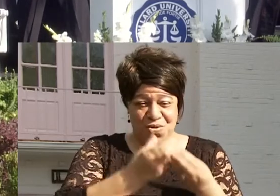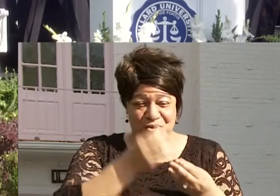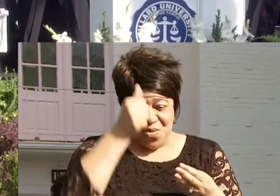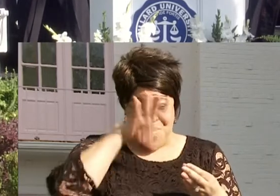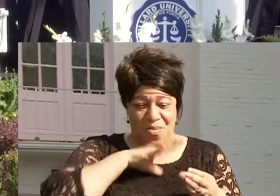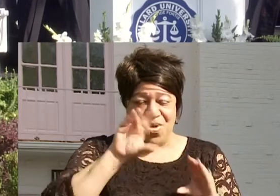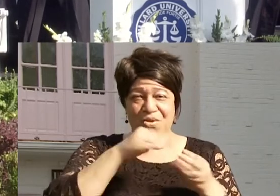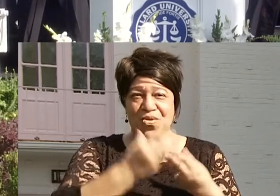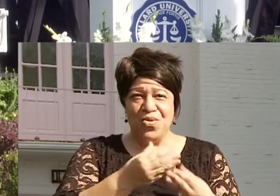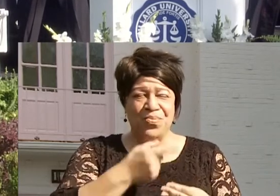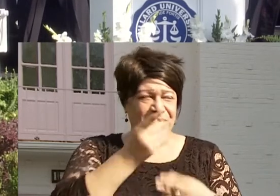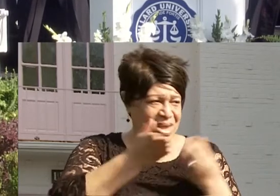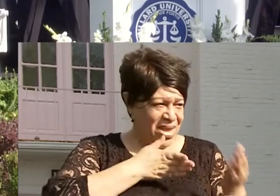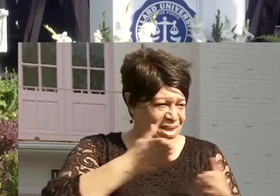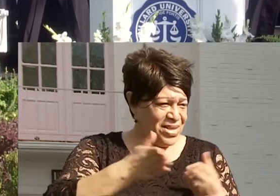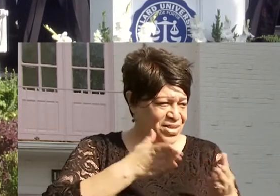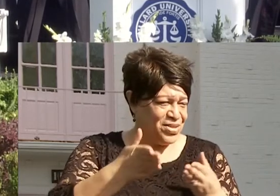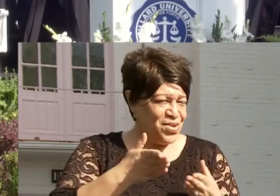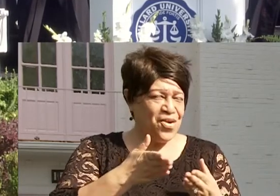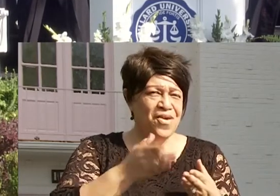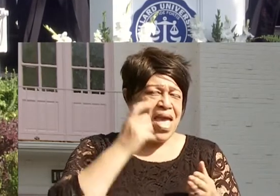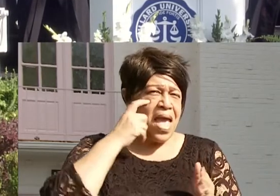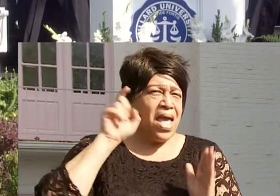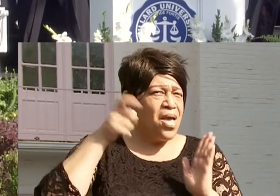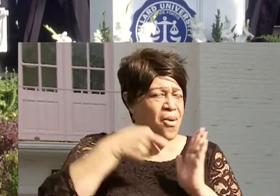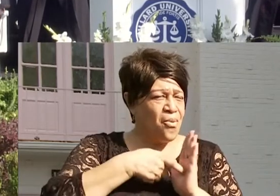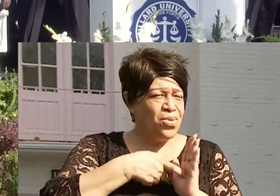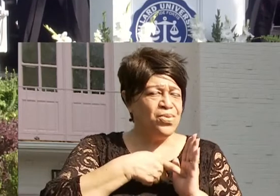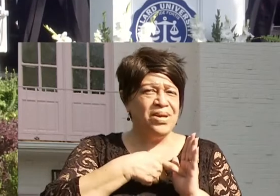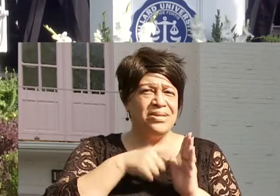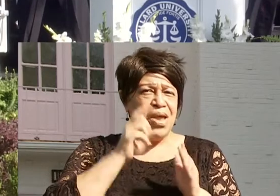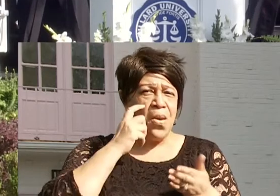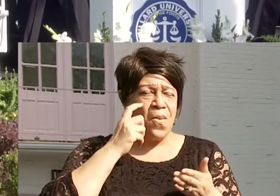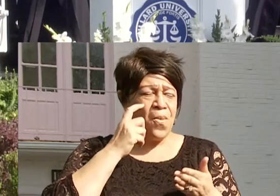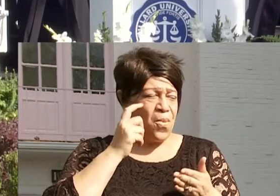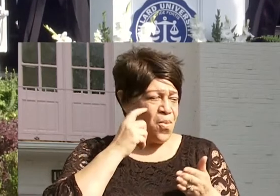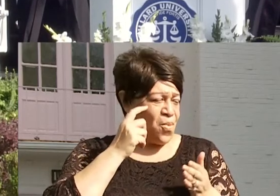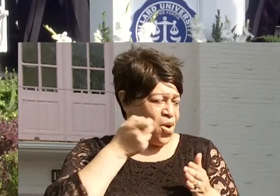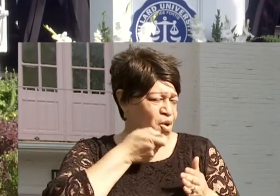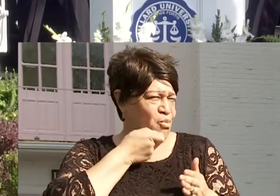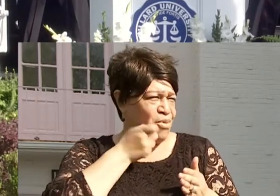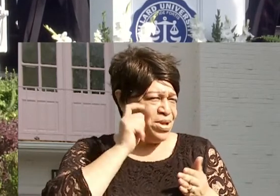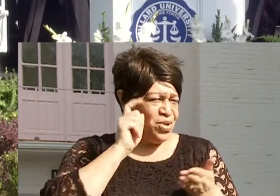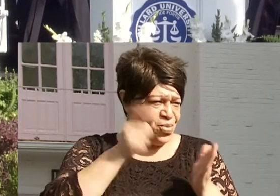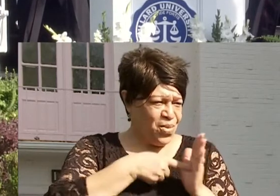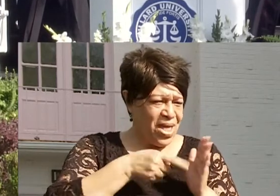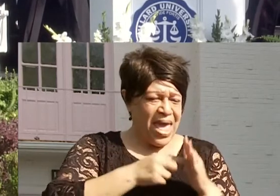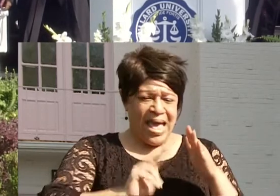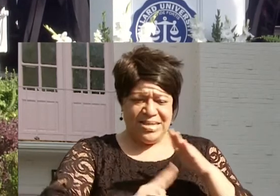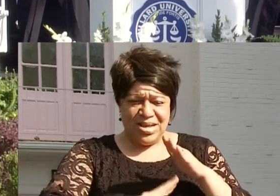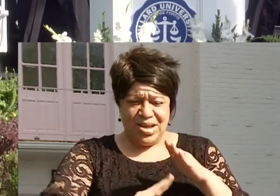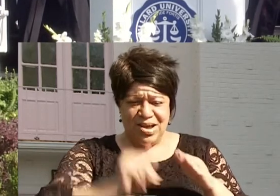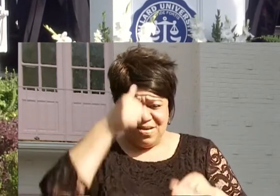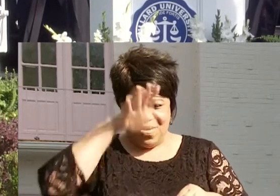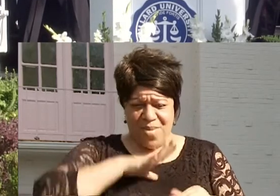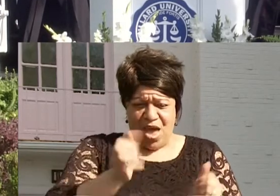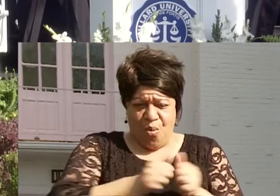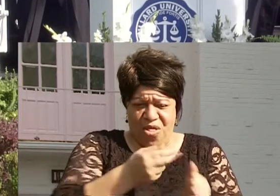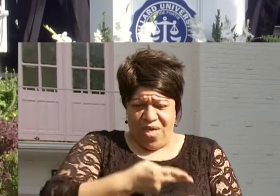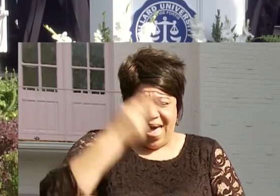chairman of Intake and was recently recognized as the undergraduate brother with the highest